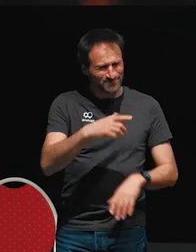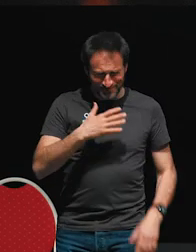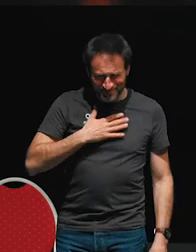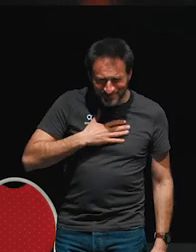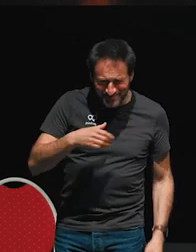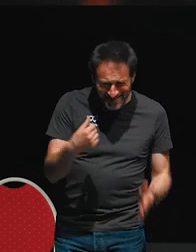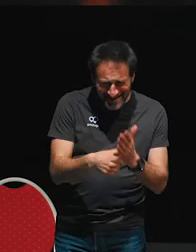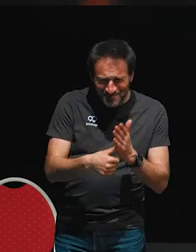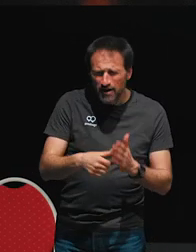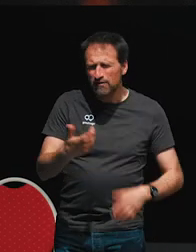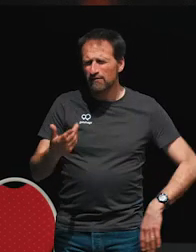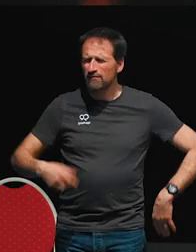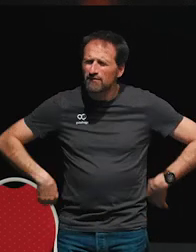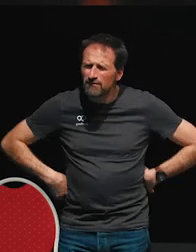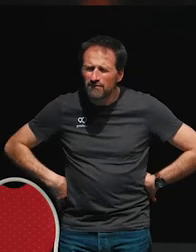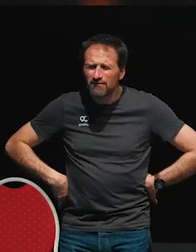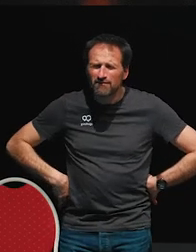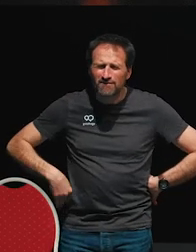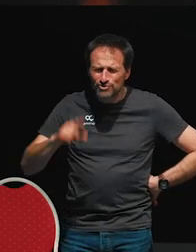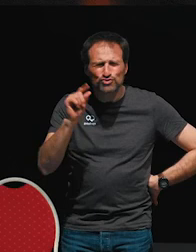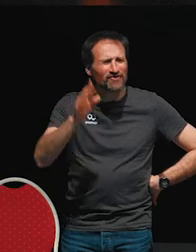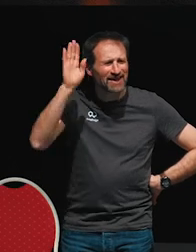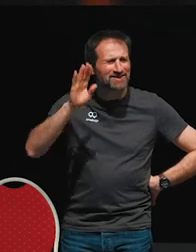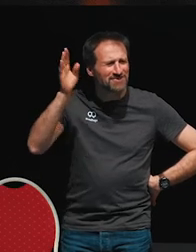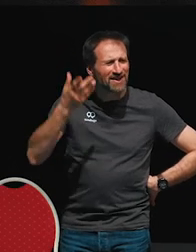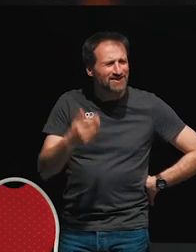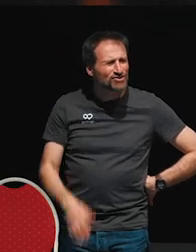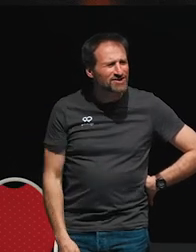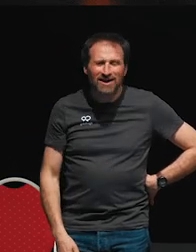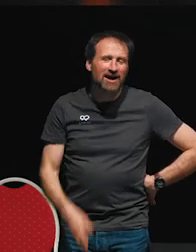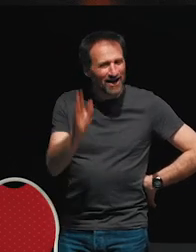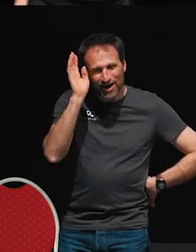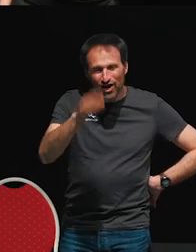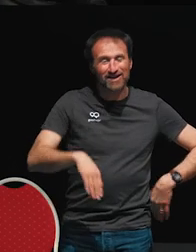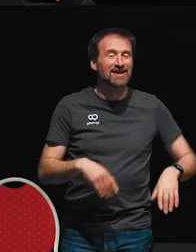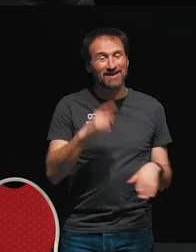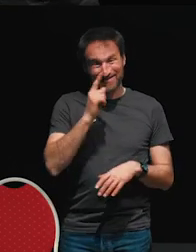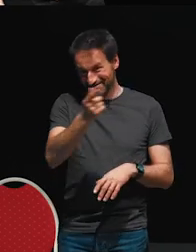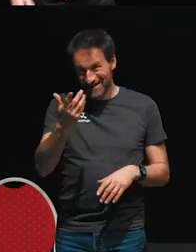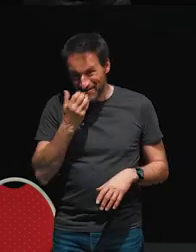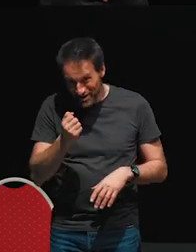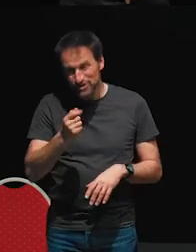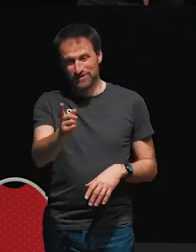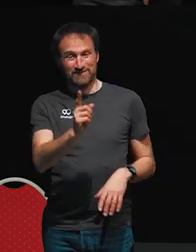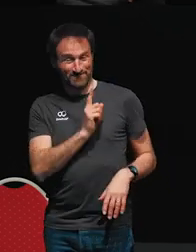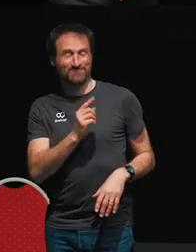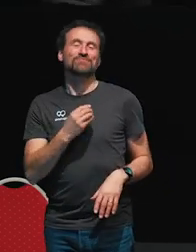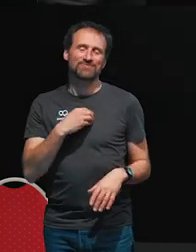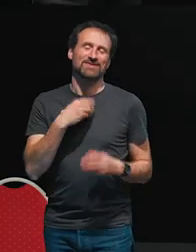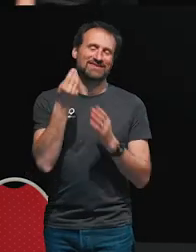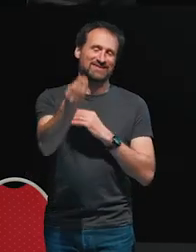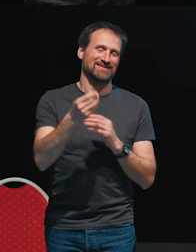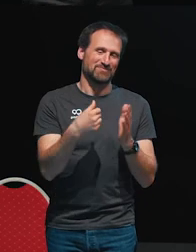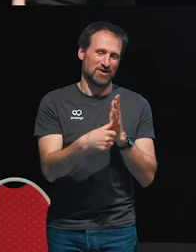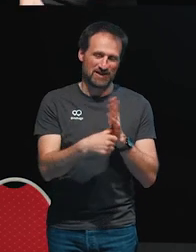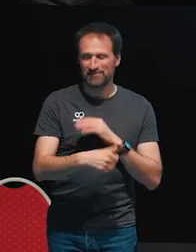I want to see more hands. I'm a bit disappointed. But OK. For those of you who want to, tweet me, and I'll give you some stickers. Now